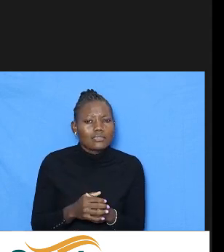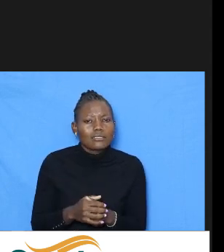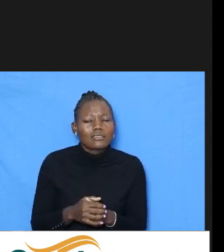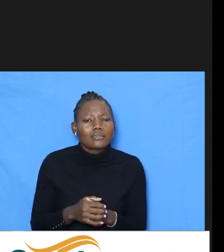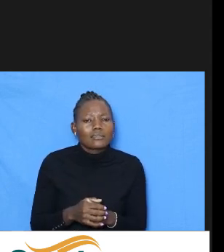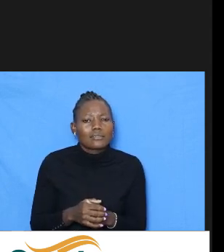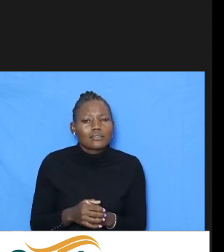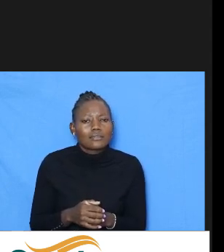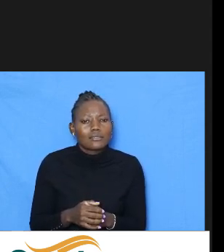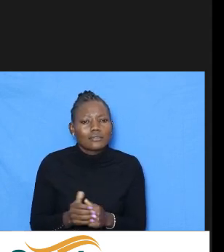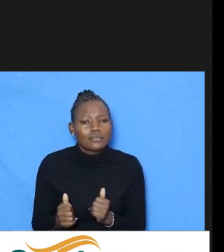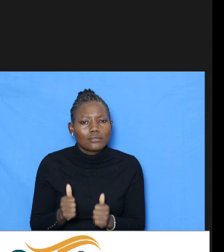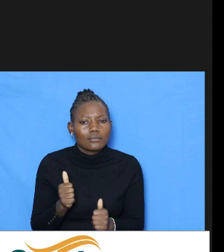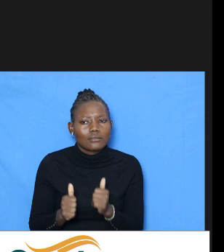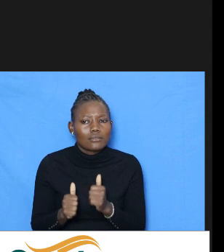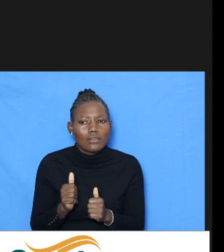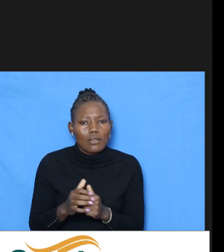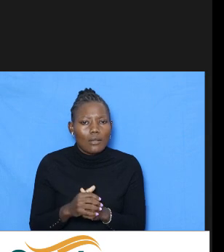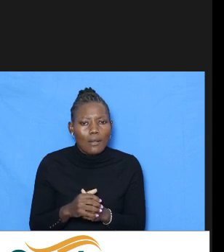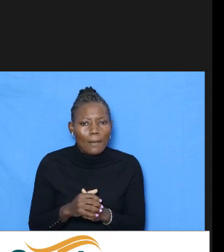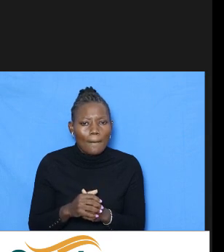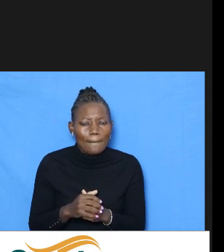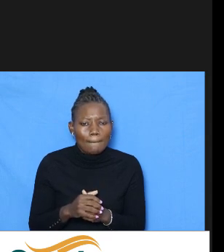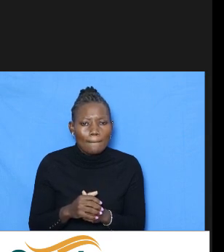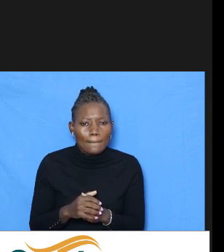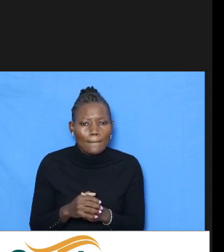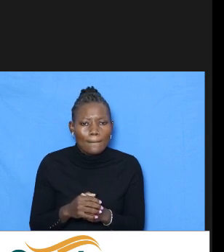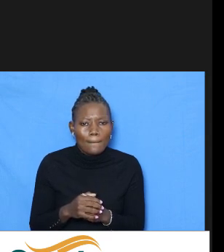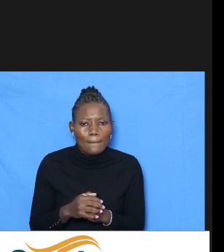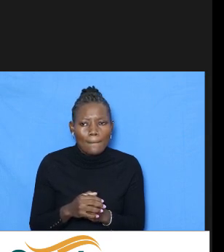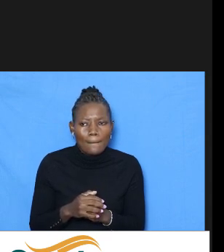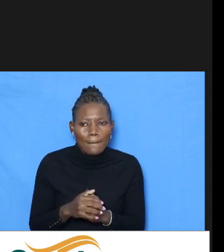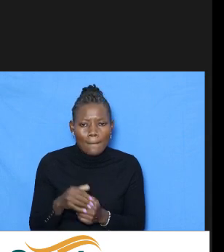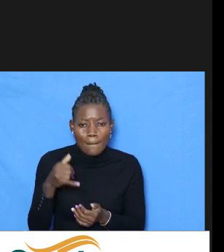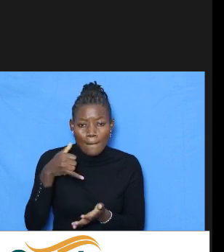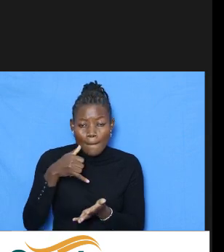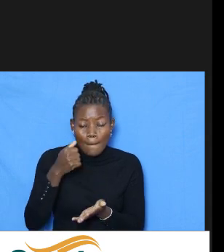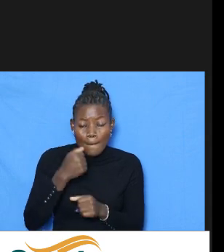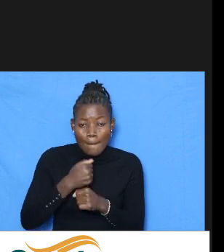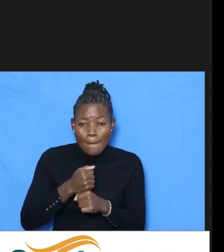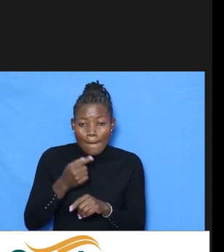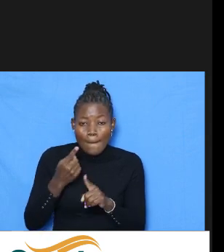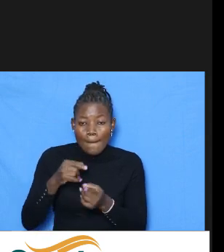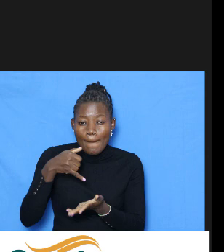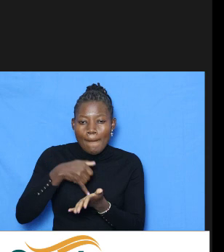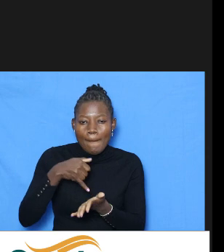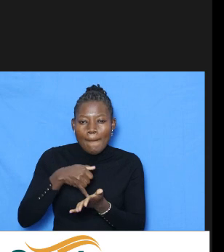are herbal made, not necessarily inclusive of marijuana. Yes.